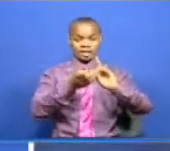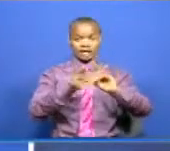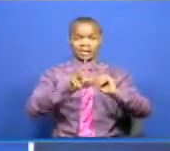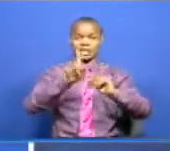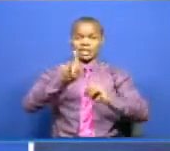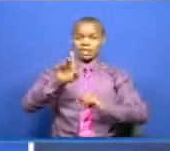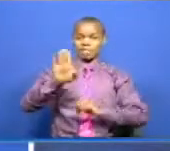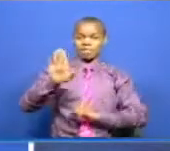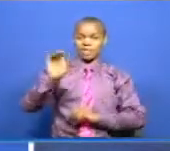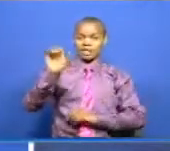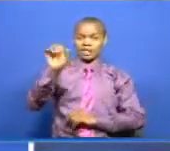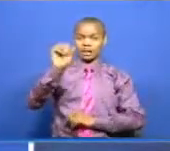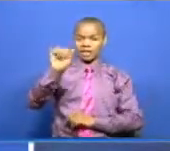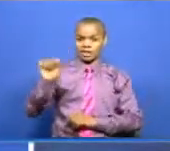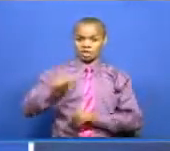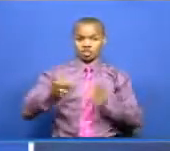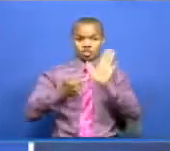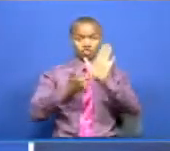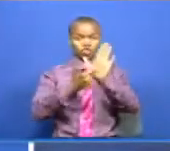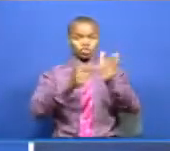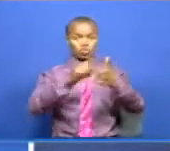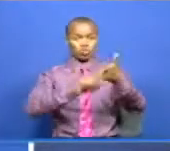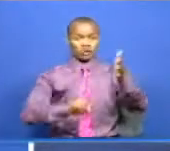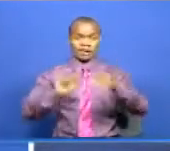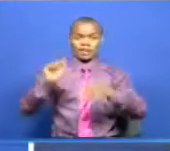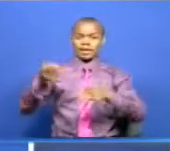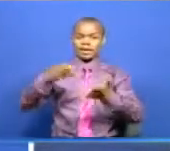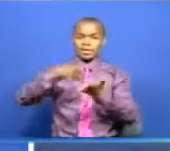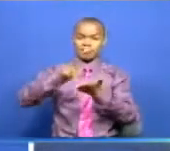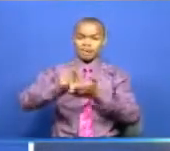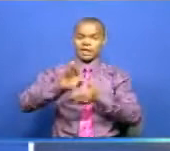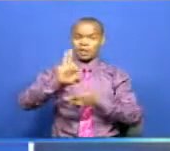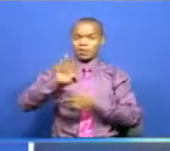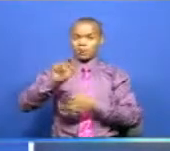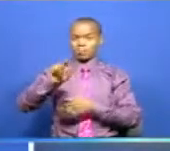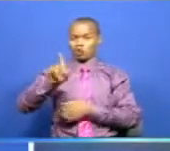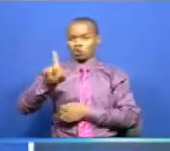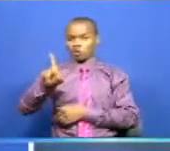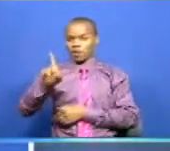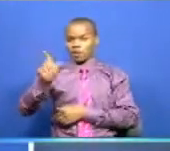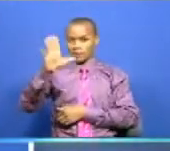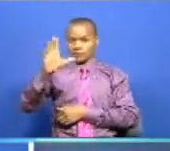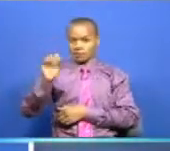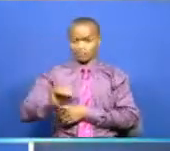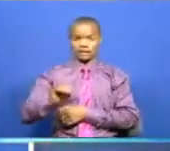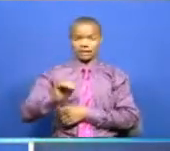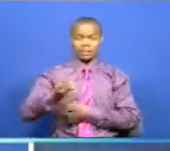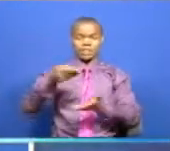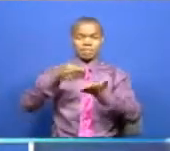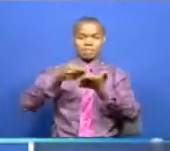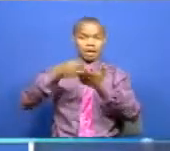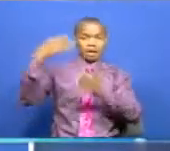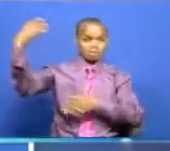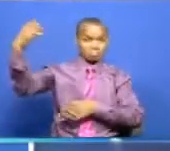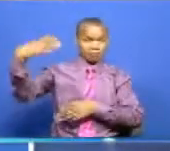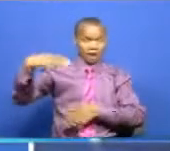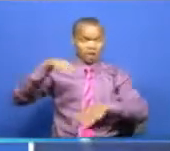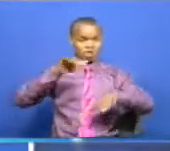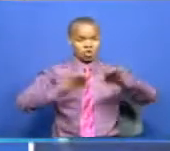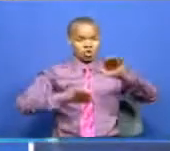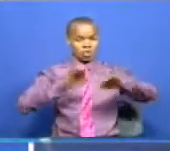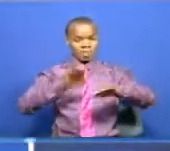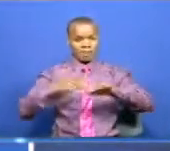of Statistics indicate that Kenyans paid 3.15% more for electricity this month compared to September due